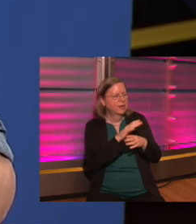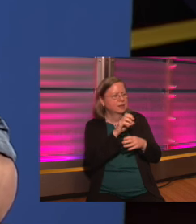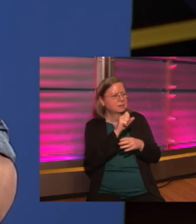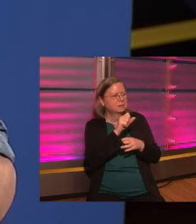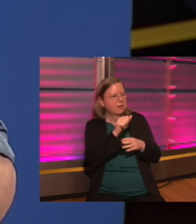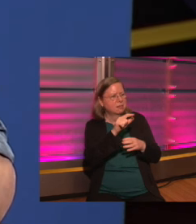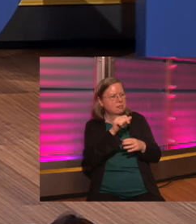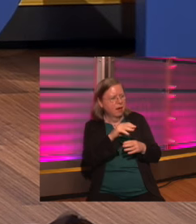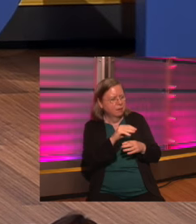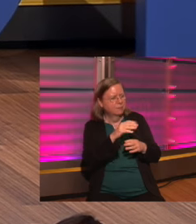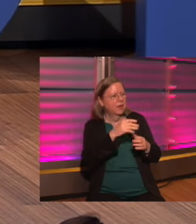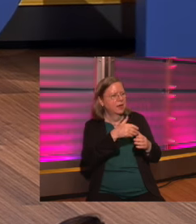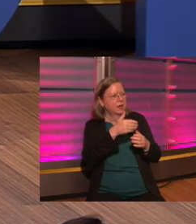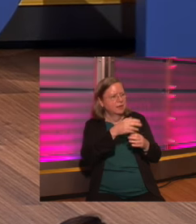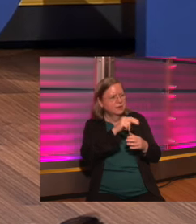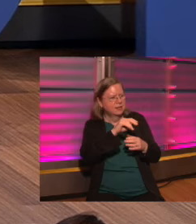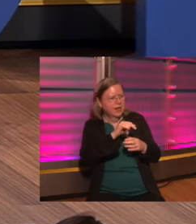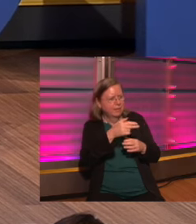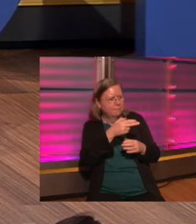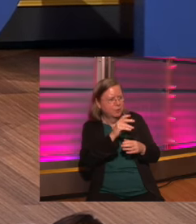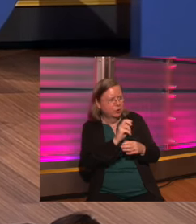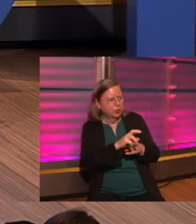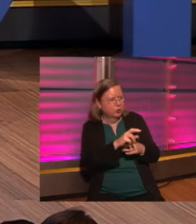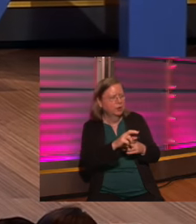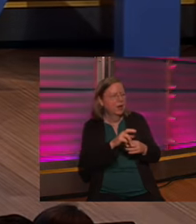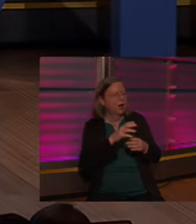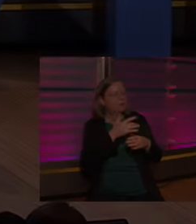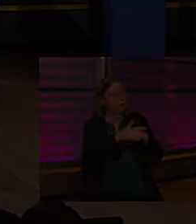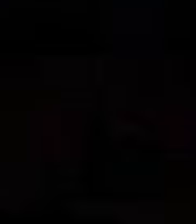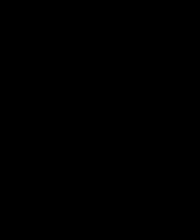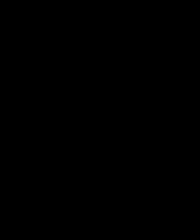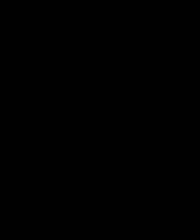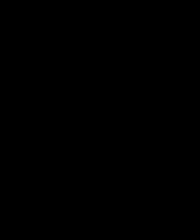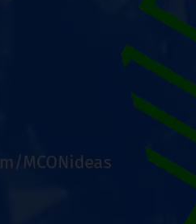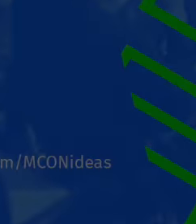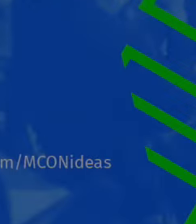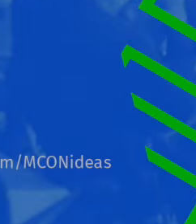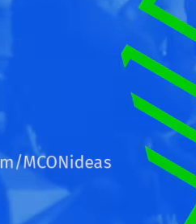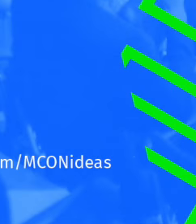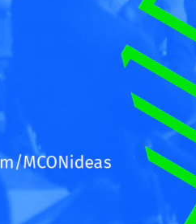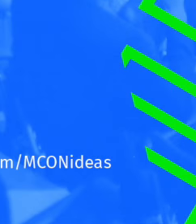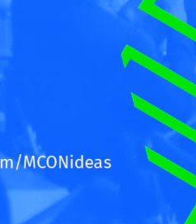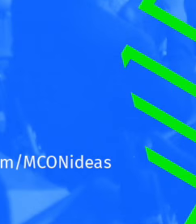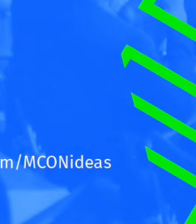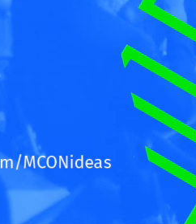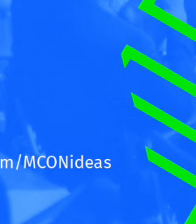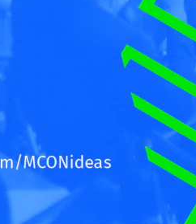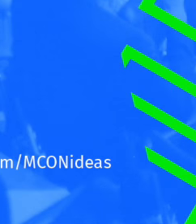Thanks so much. Thank you, yeah. Chris. That's great. Thank you, Chris. Thank you very much. Appreciate really good. Yeah.